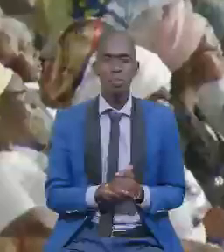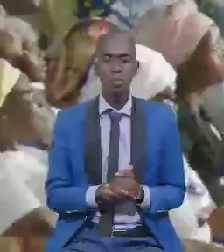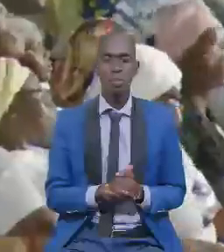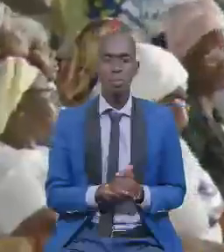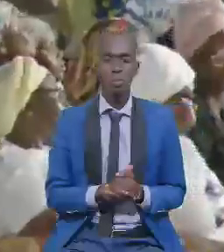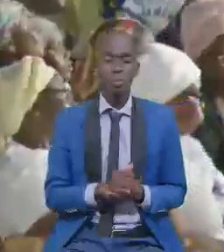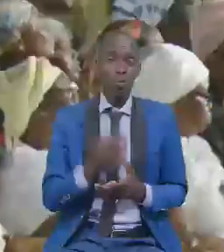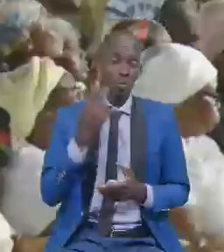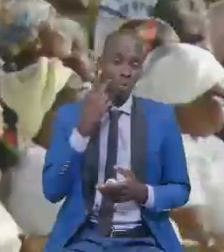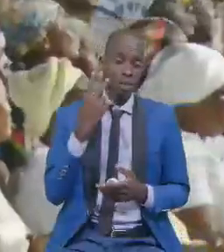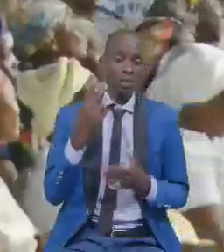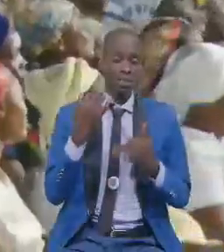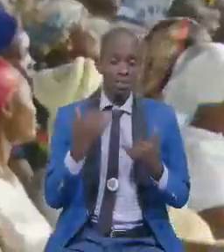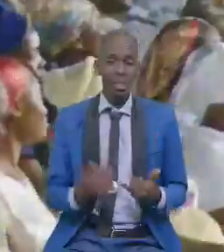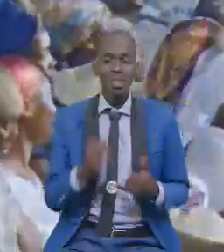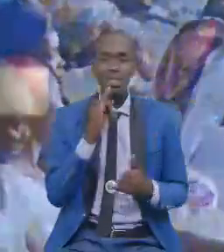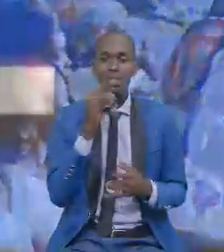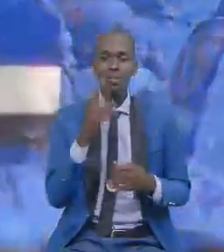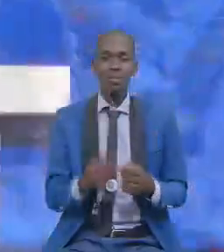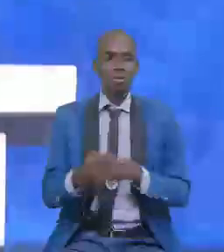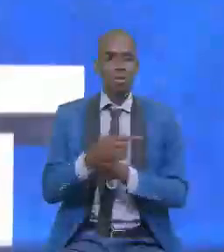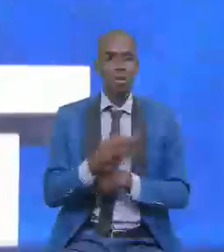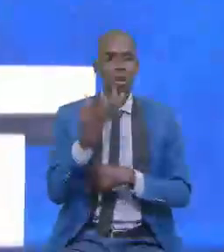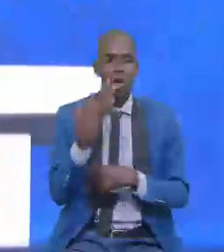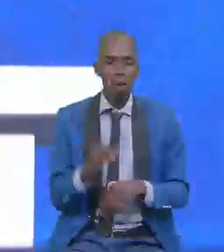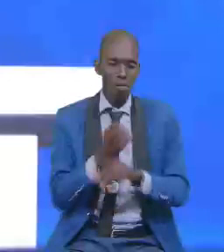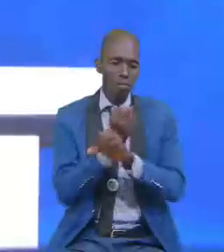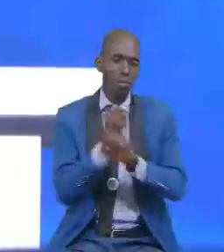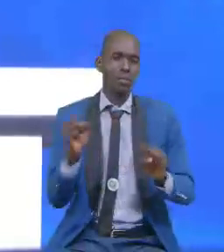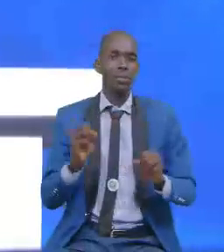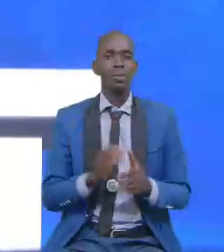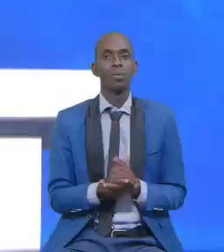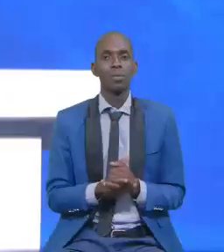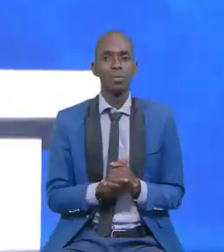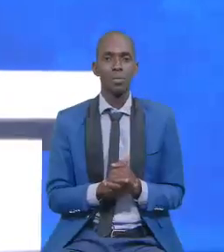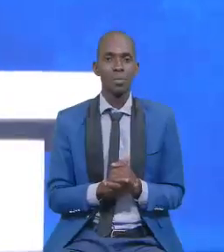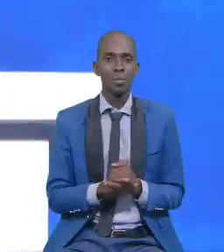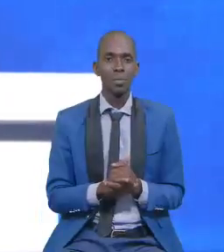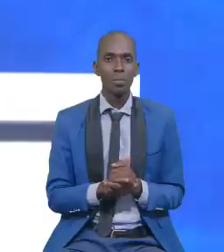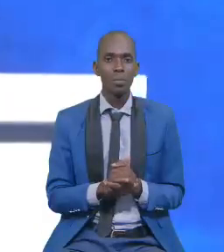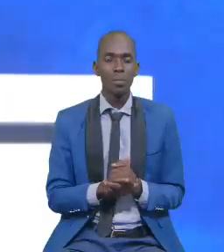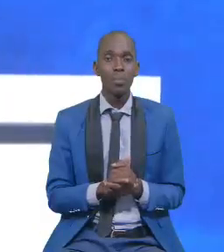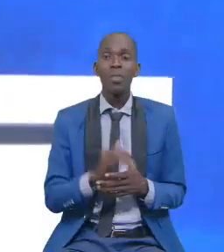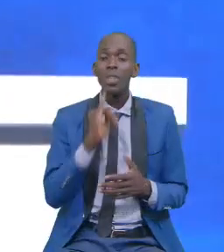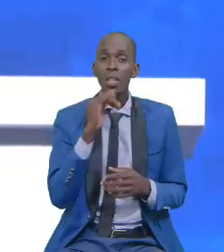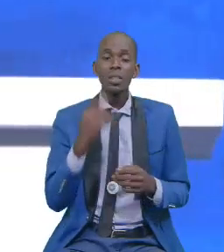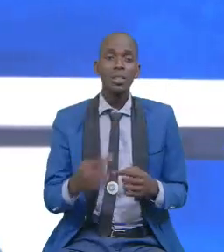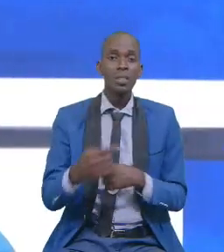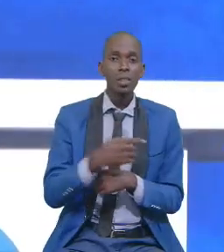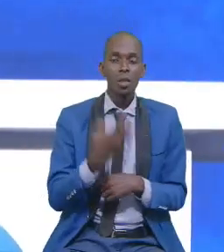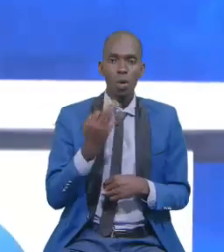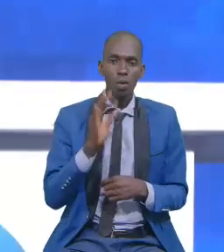Behold, now is the day of salvation. Is the day of your